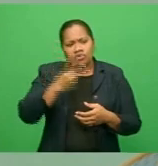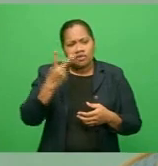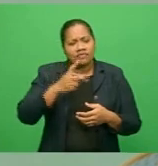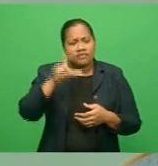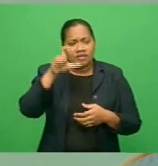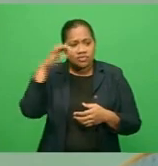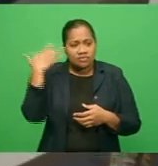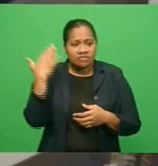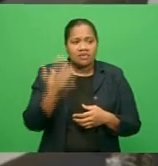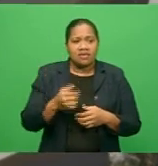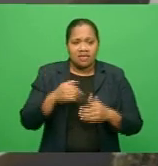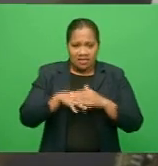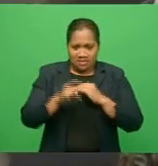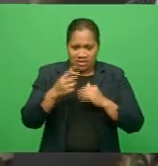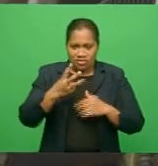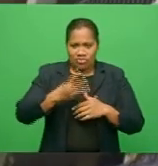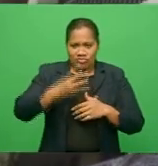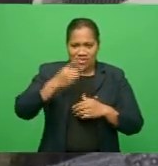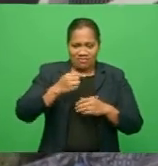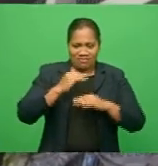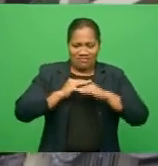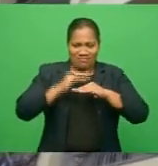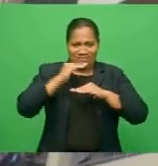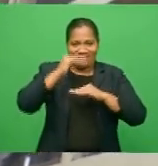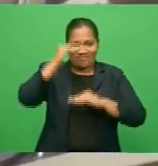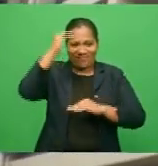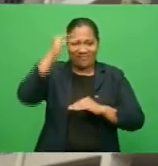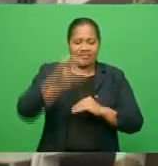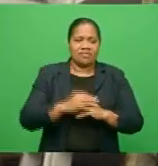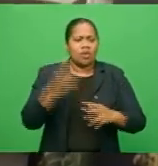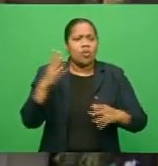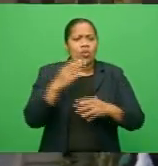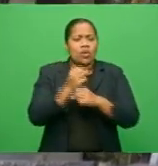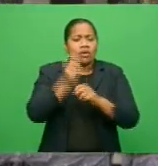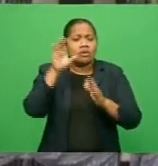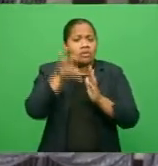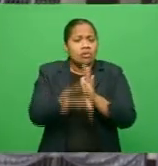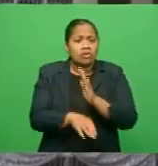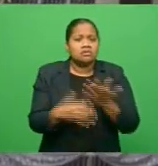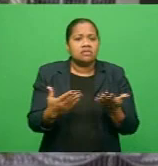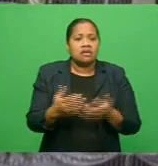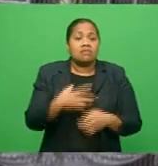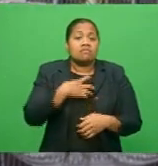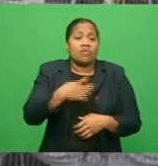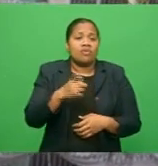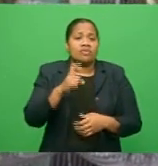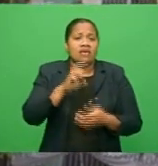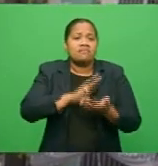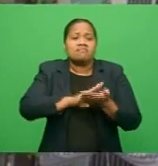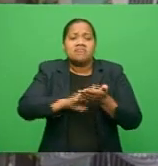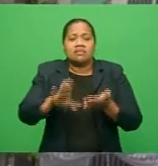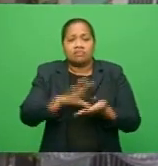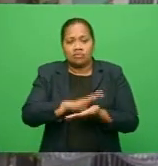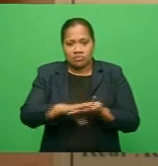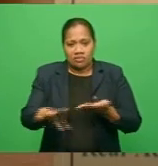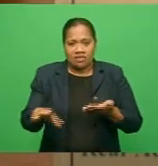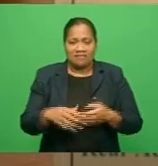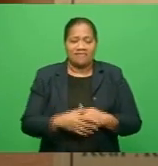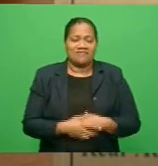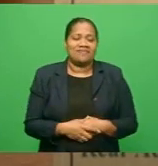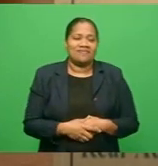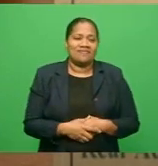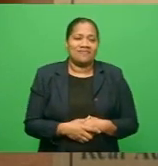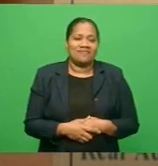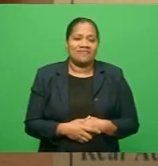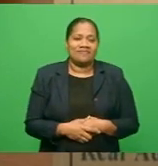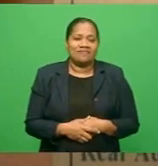this 3-story building. The cost of the total project was more than $1 million. Felipe Naikaso,